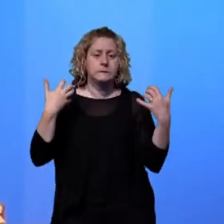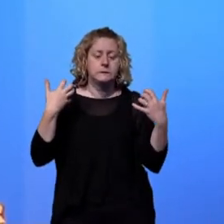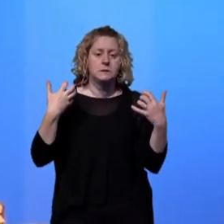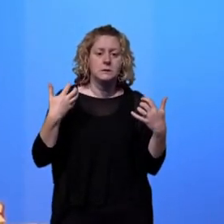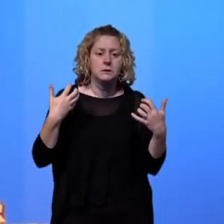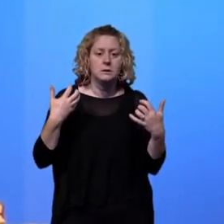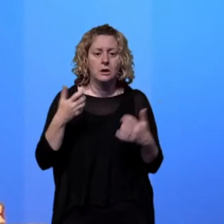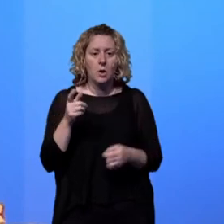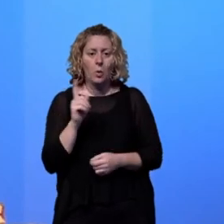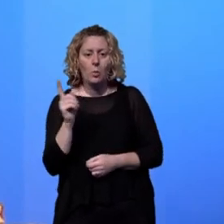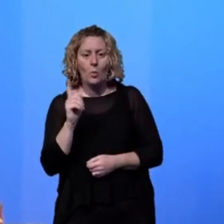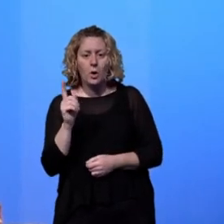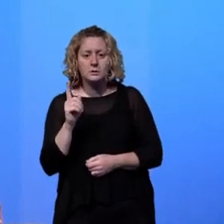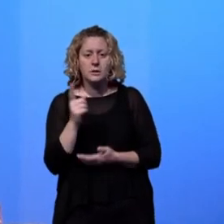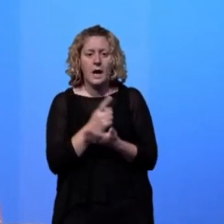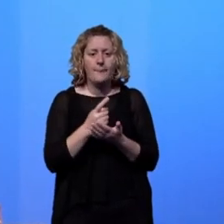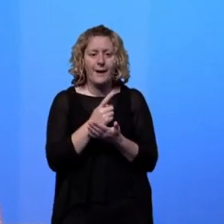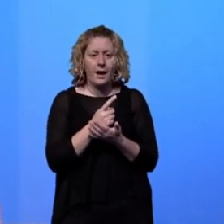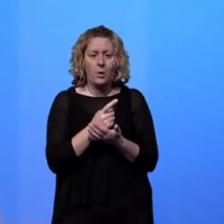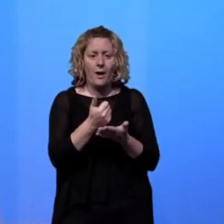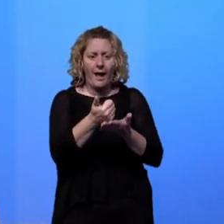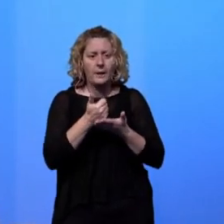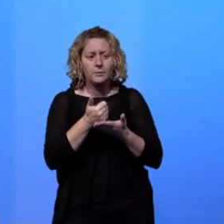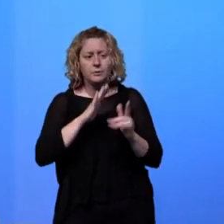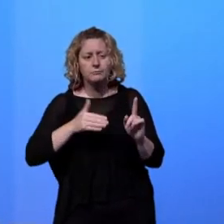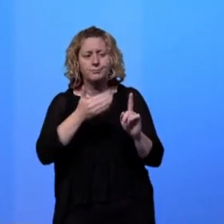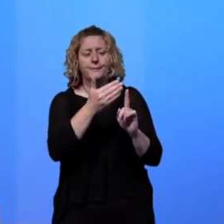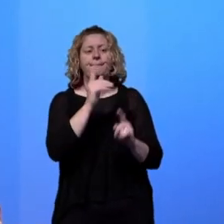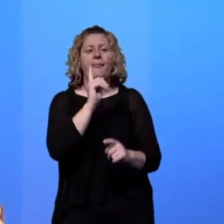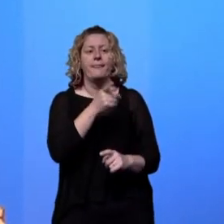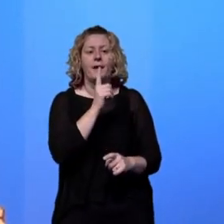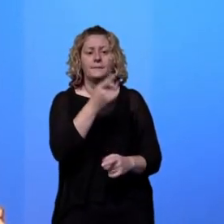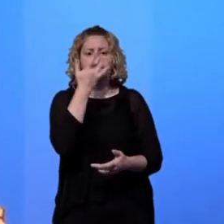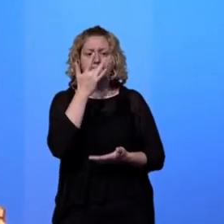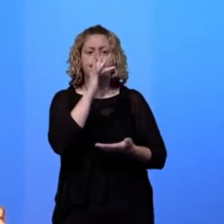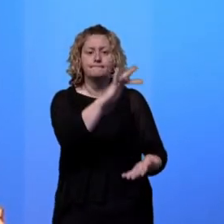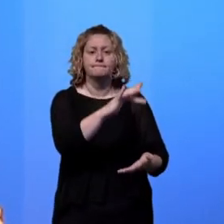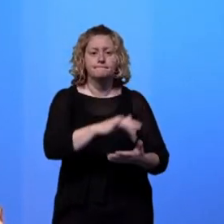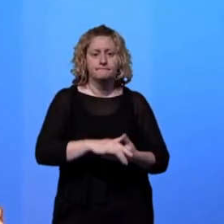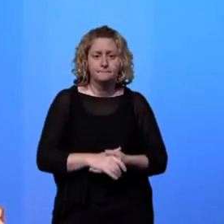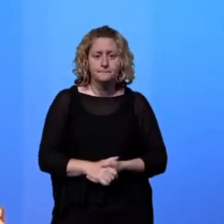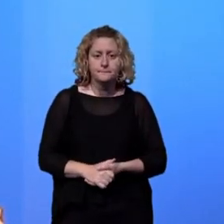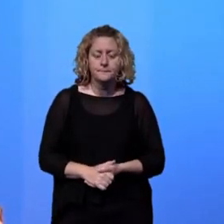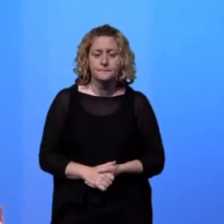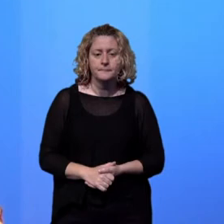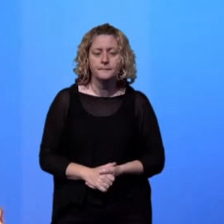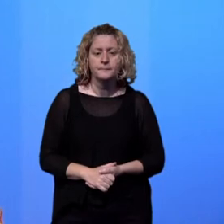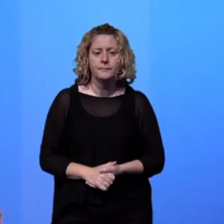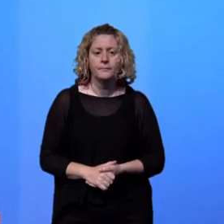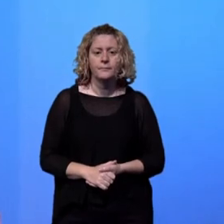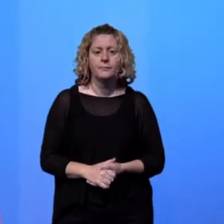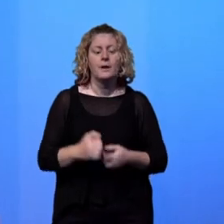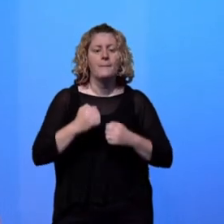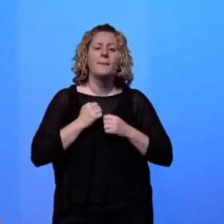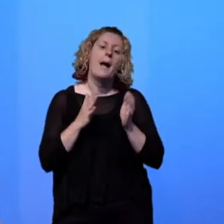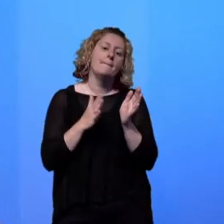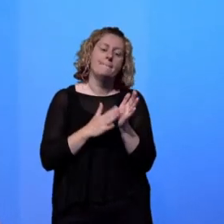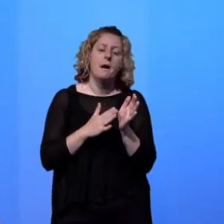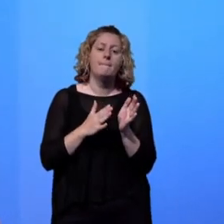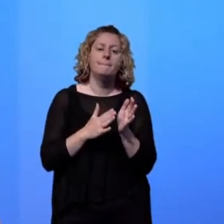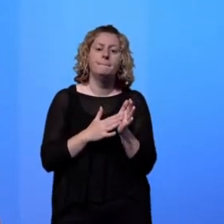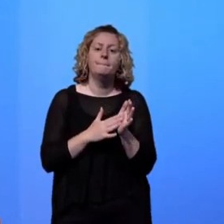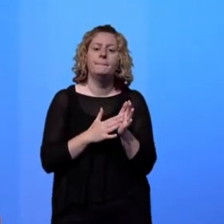you lose your temper over helps you unlock those things. It's very striking. My mum has died now,